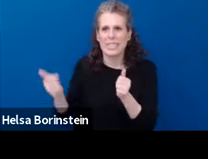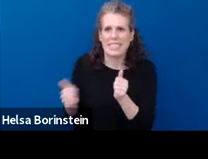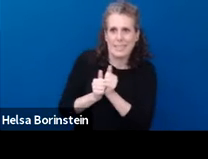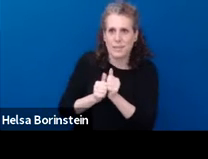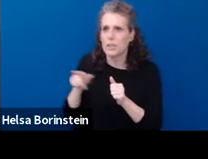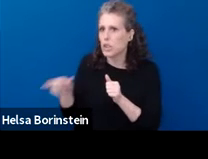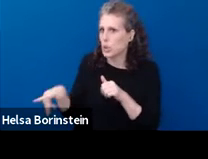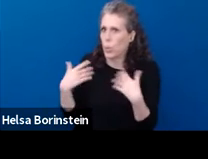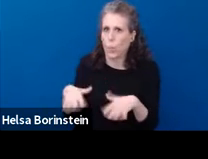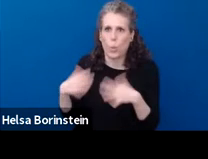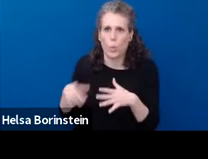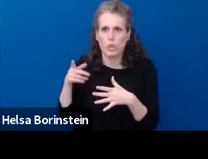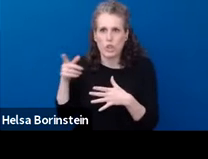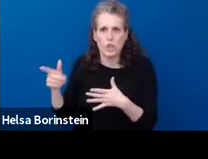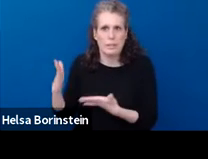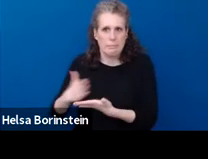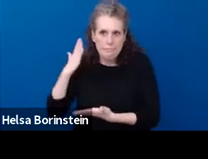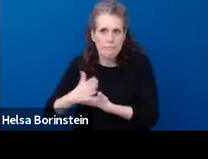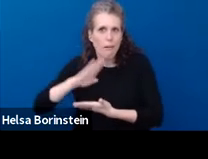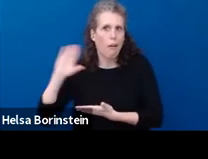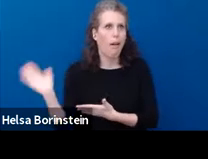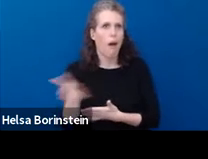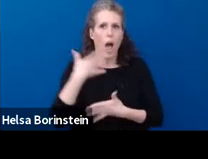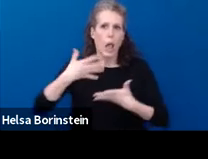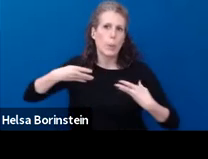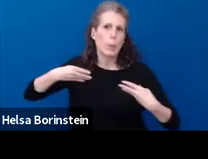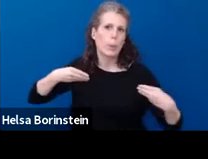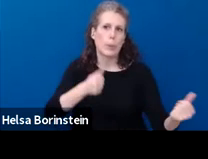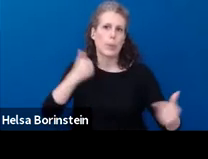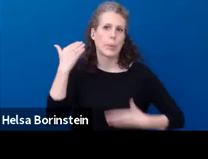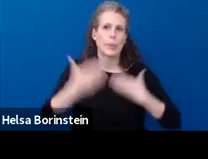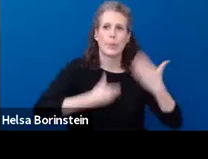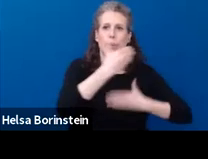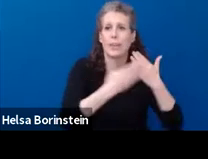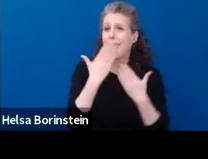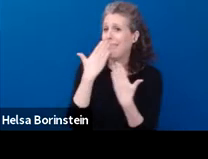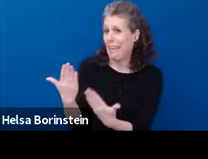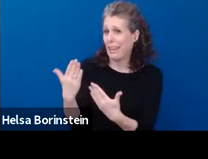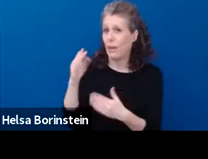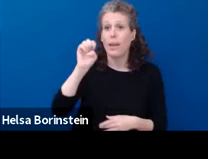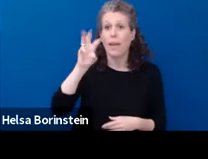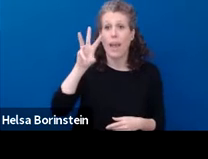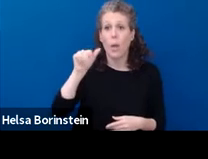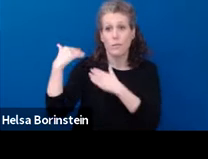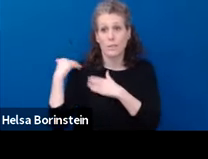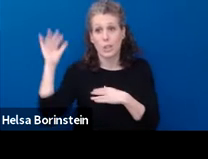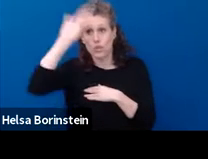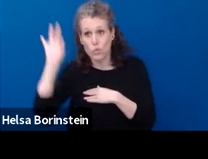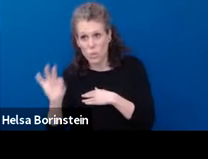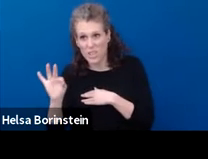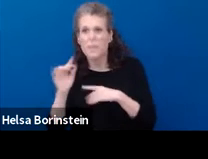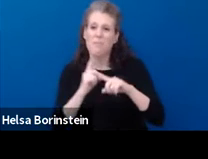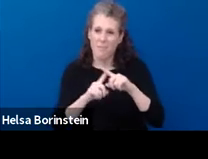making everything work smoothly. So thank you very much for being here with us. Eva will take care of the questions, and Jakob will also manage